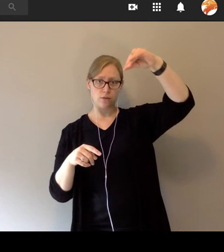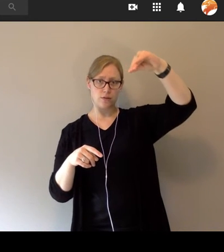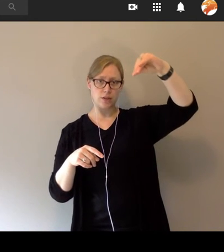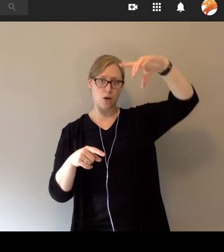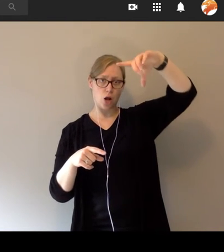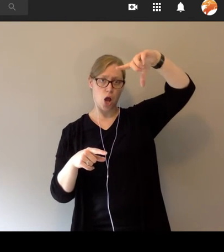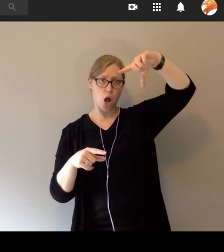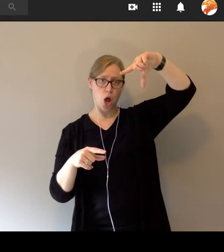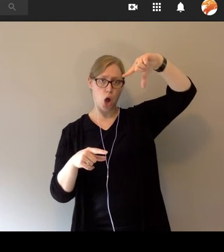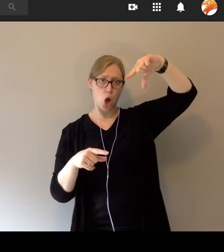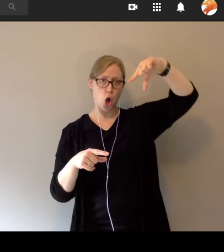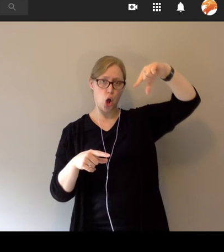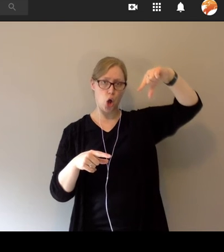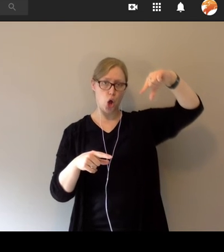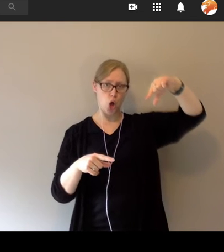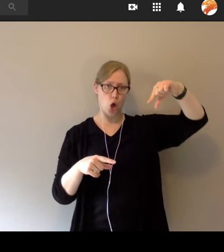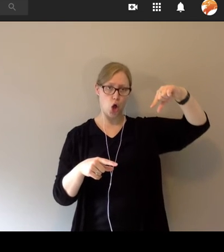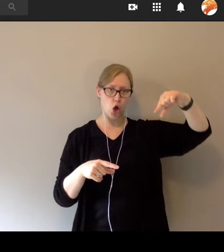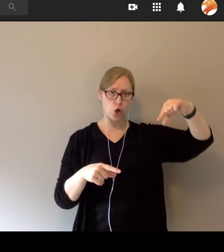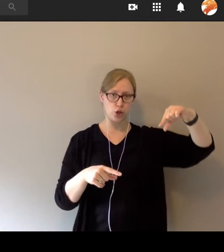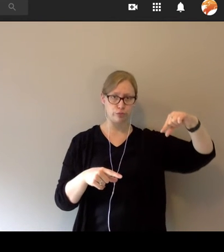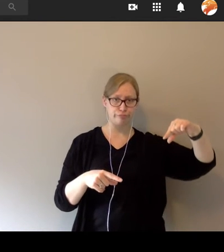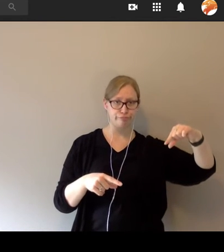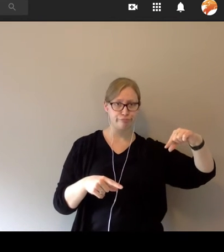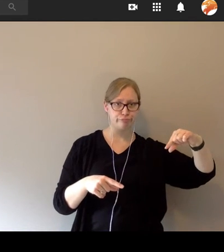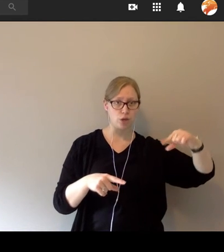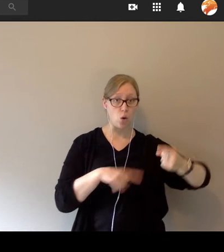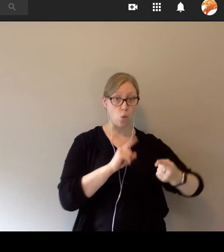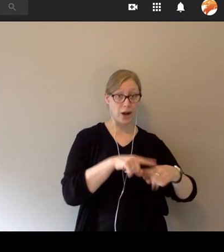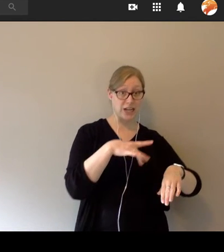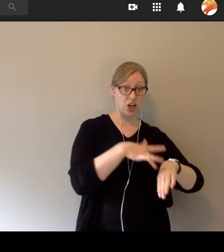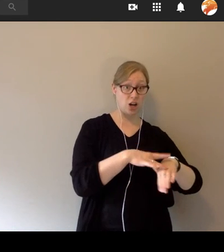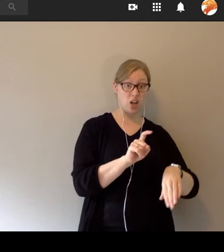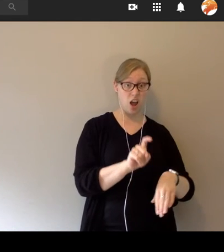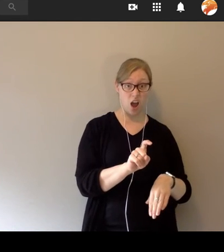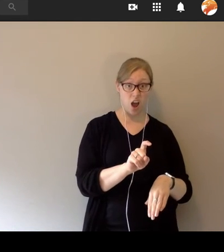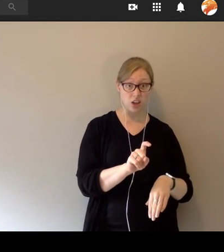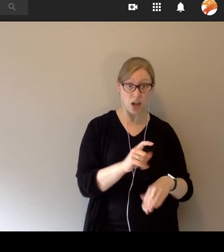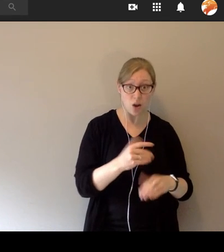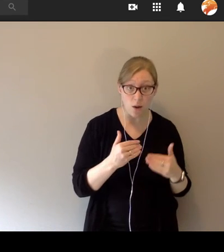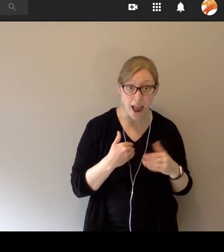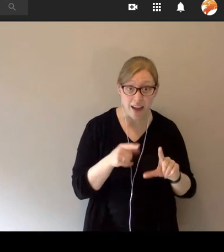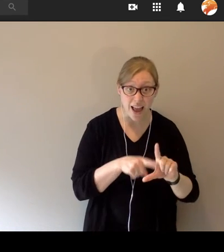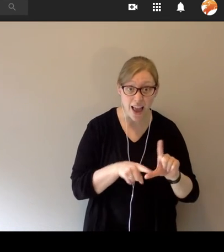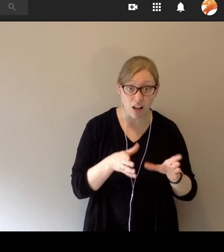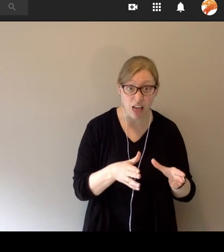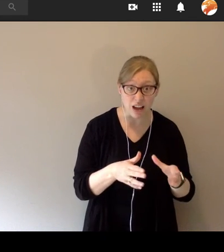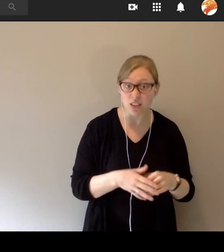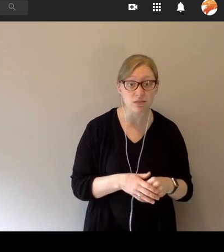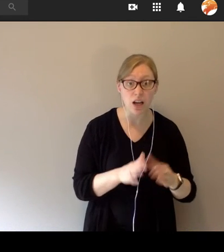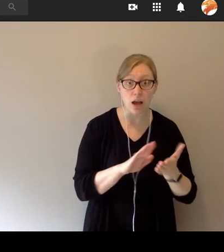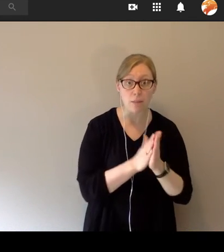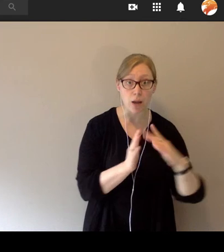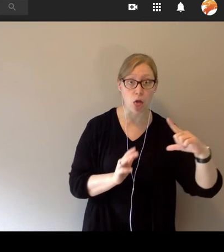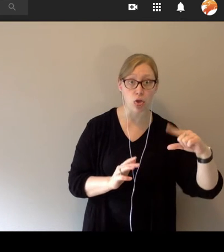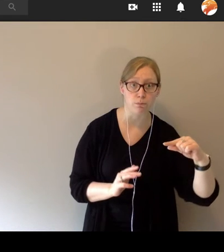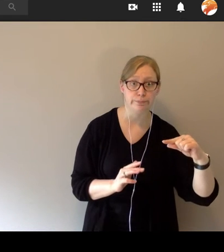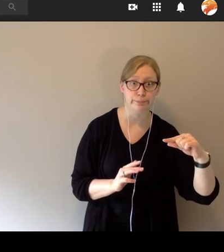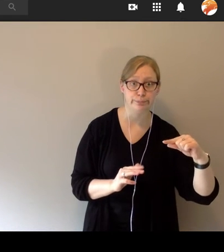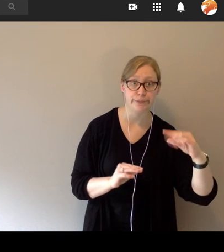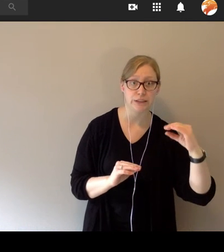at the point where it actually reaches the x-axis, we don't have any angle left. It's 0. The hypotenuse